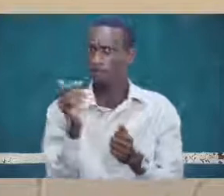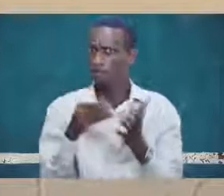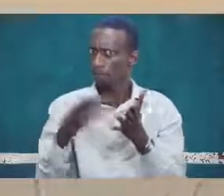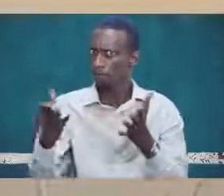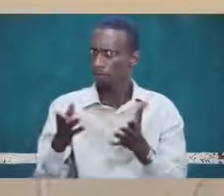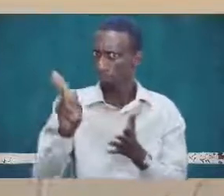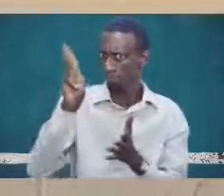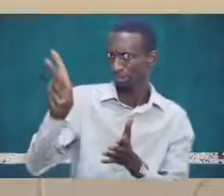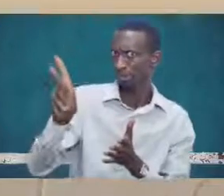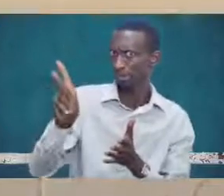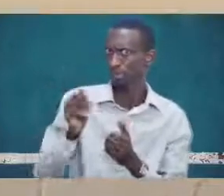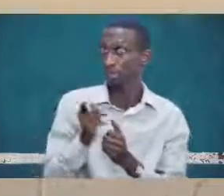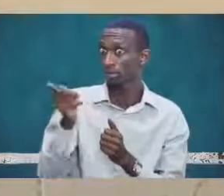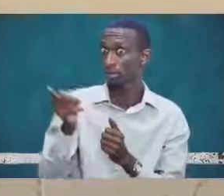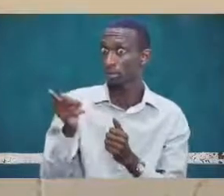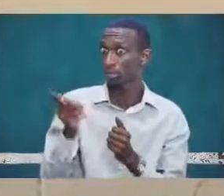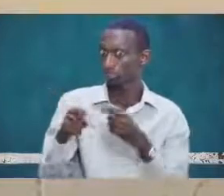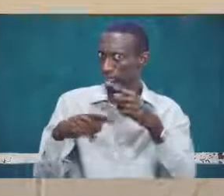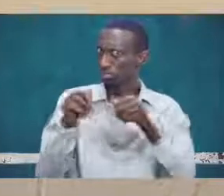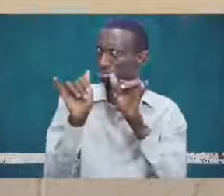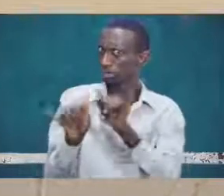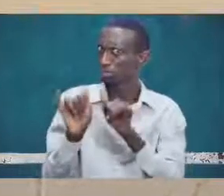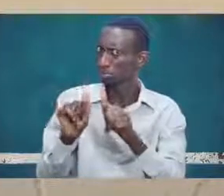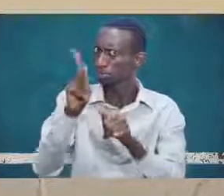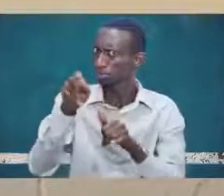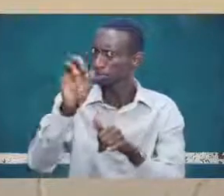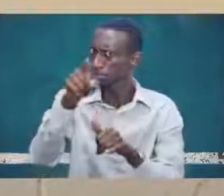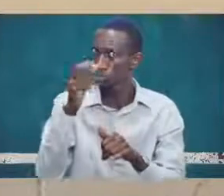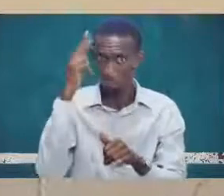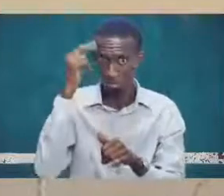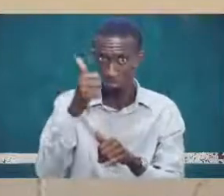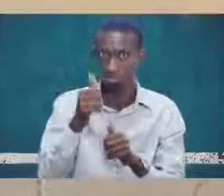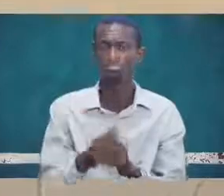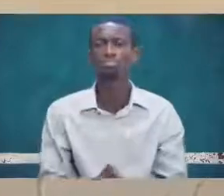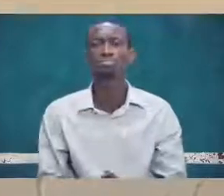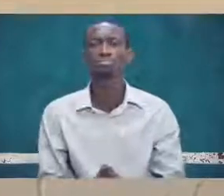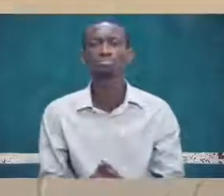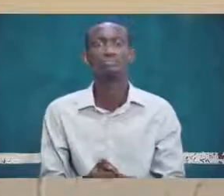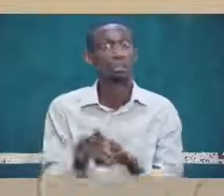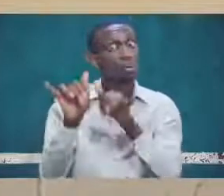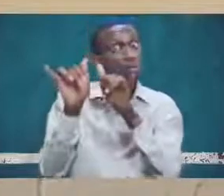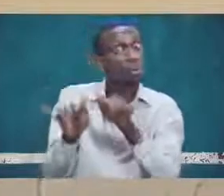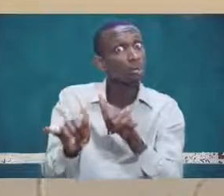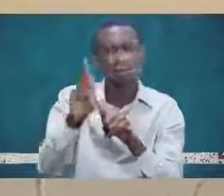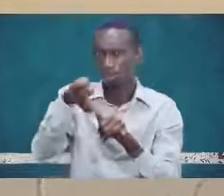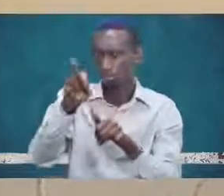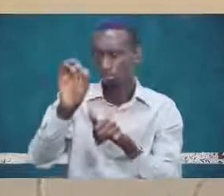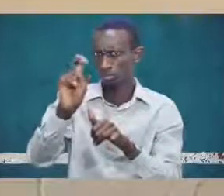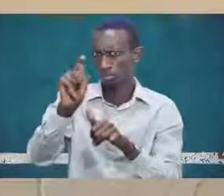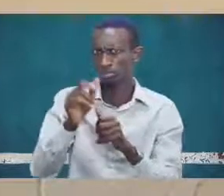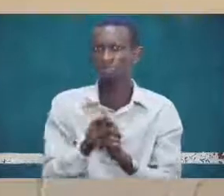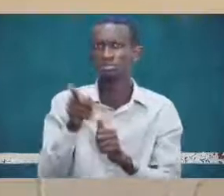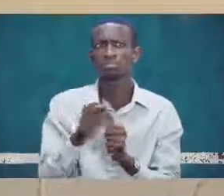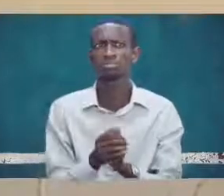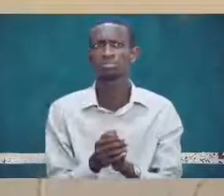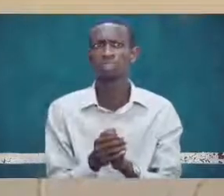Remember, this is the constant of proportionality. Do you remember this? I hope so. The constant of proportionality, here it is equal to